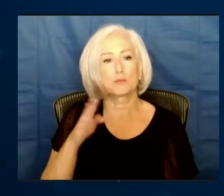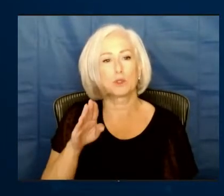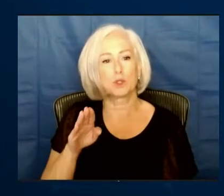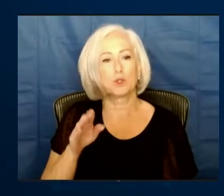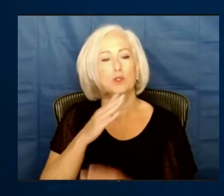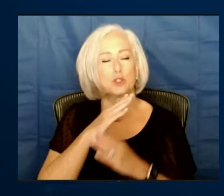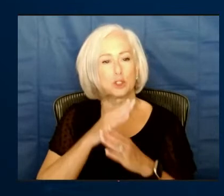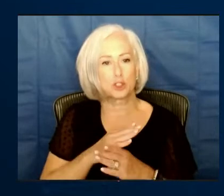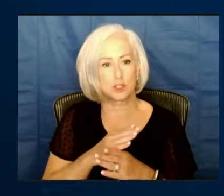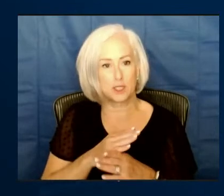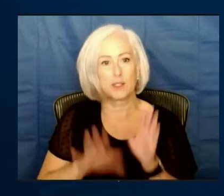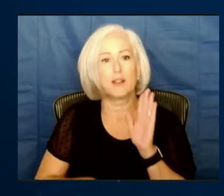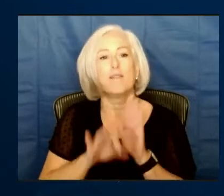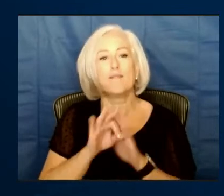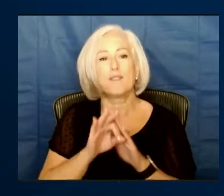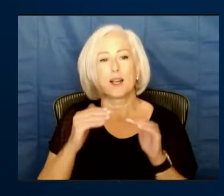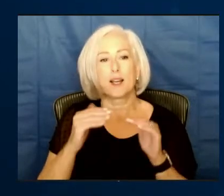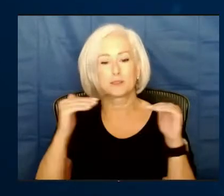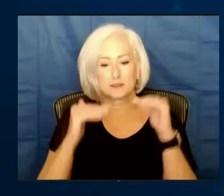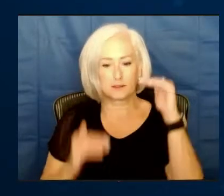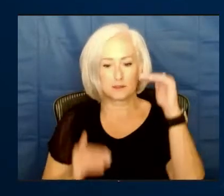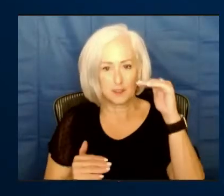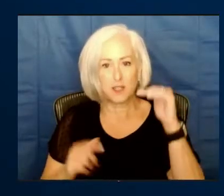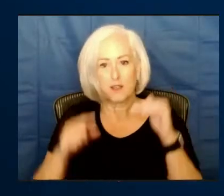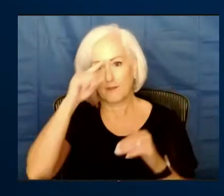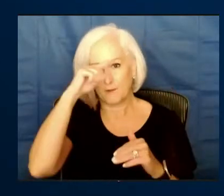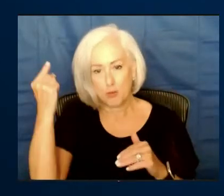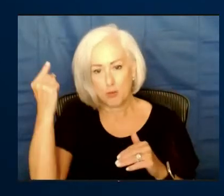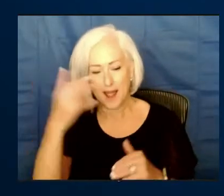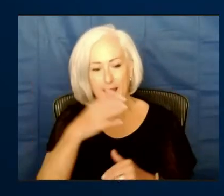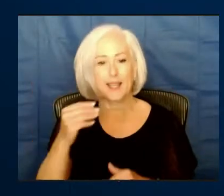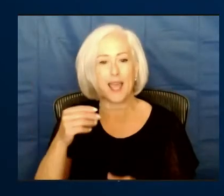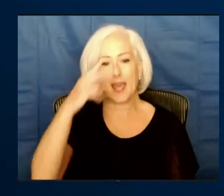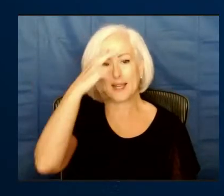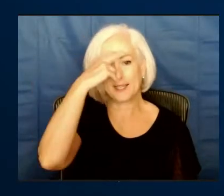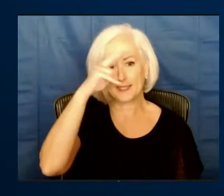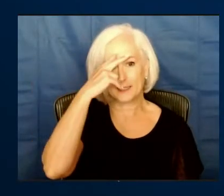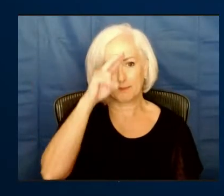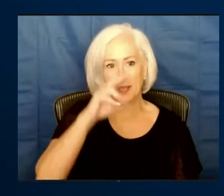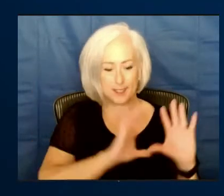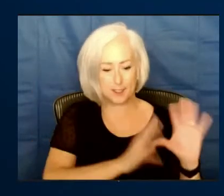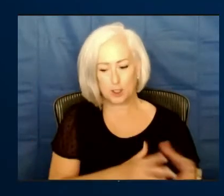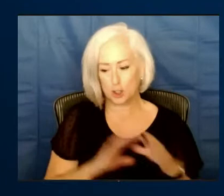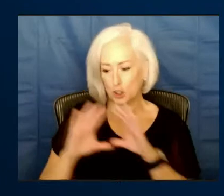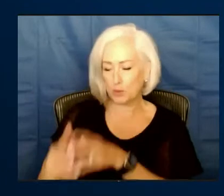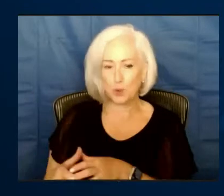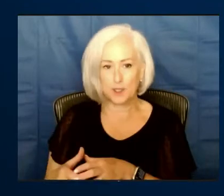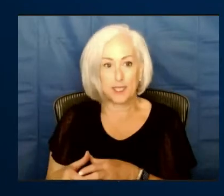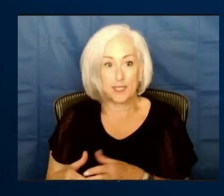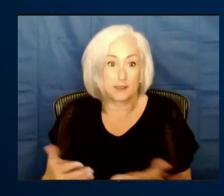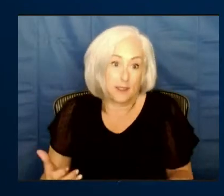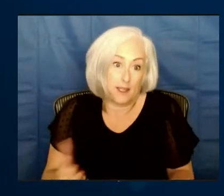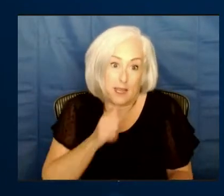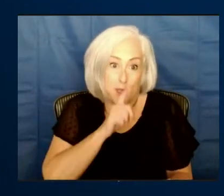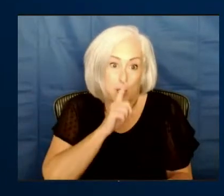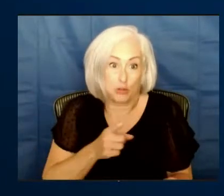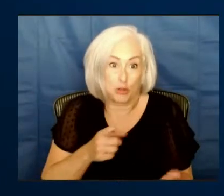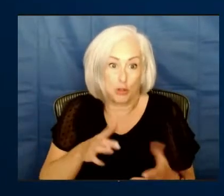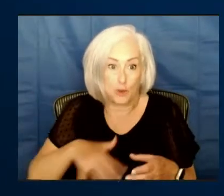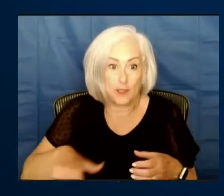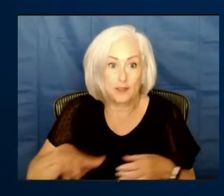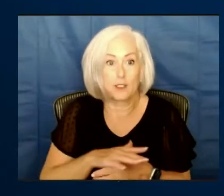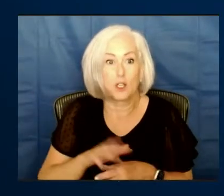depression disproportionately affects Black and Hispanic communities. I'm not surprised by that, given the role of racism here. What role does this play